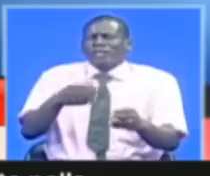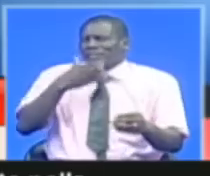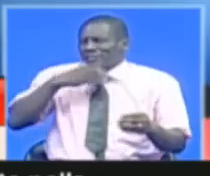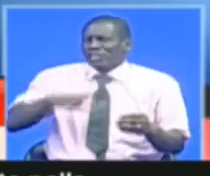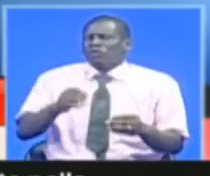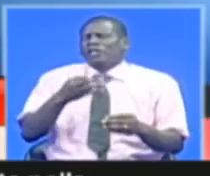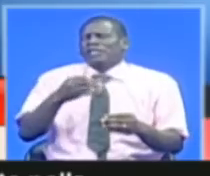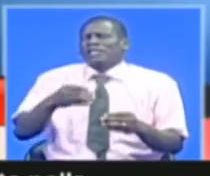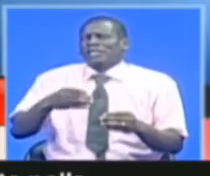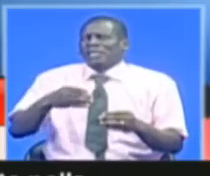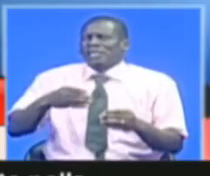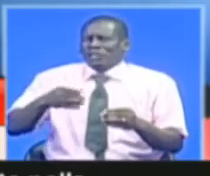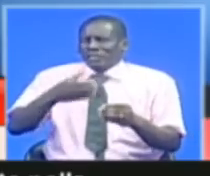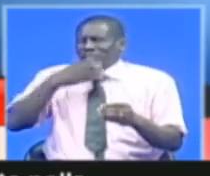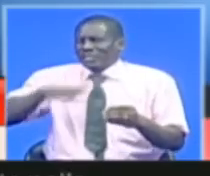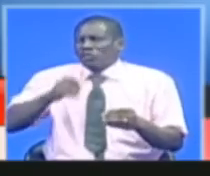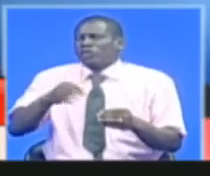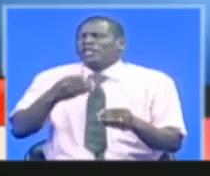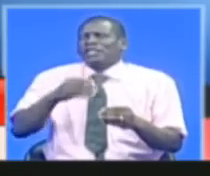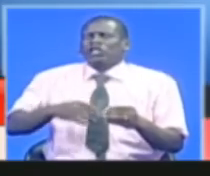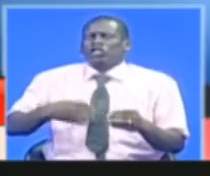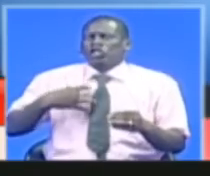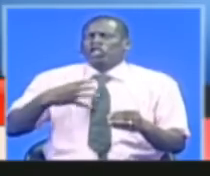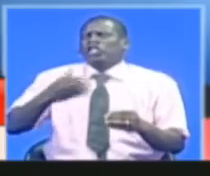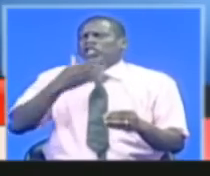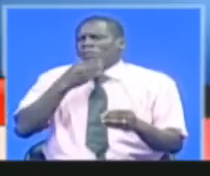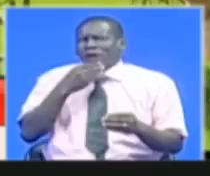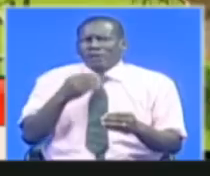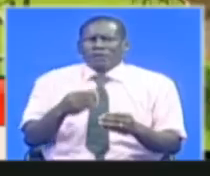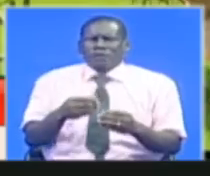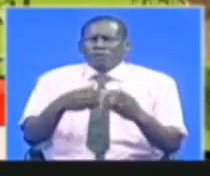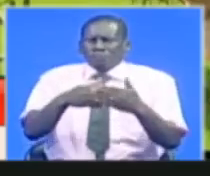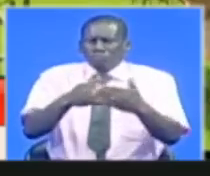son in the chest before fleeing the scene. Steve Juma reports.